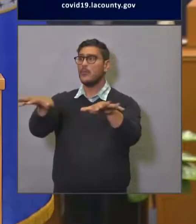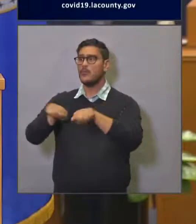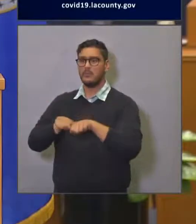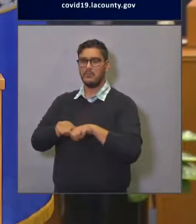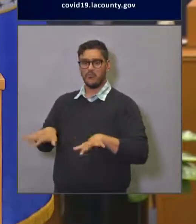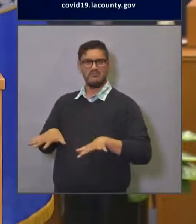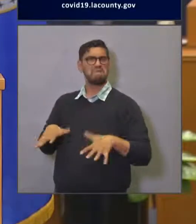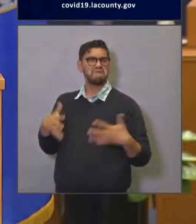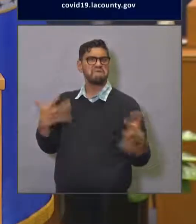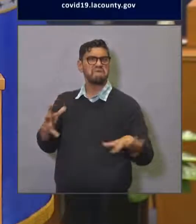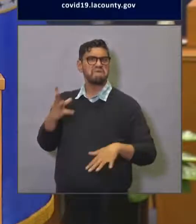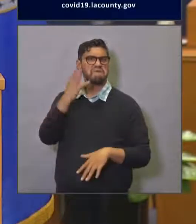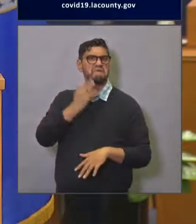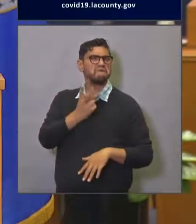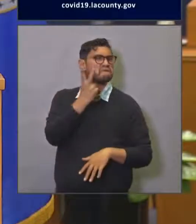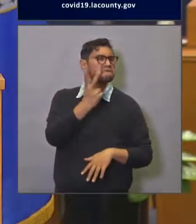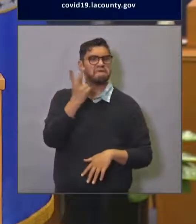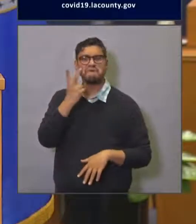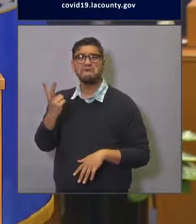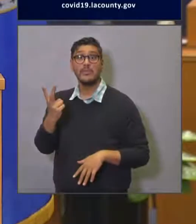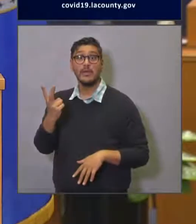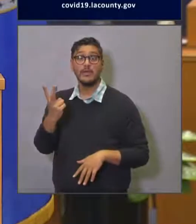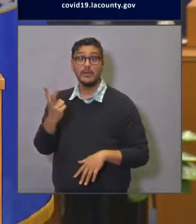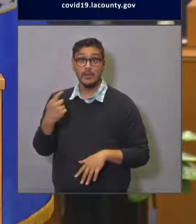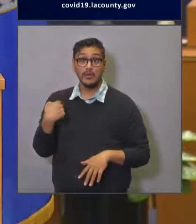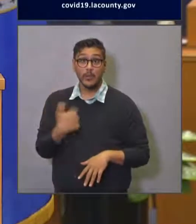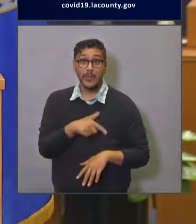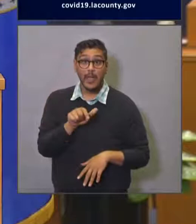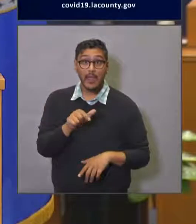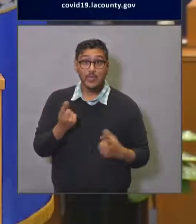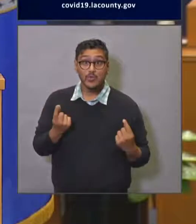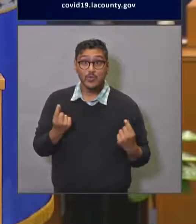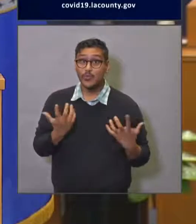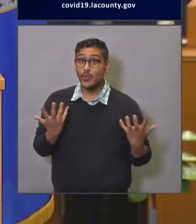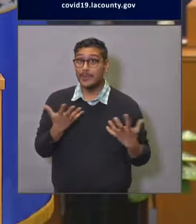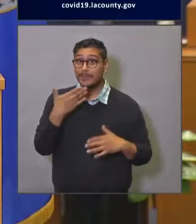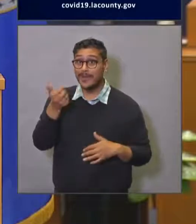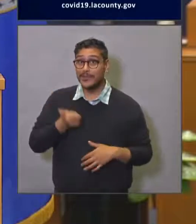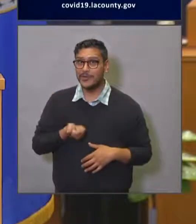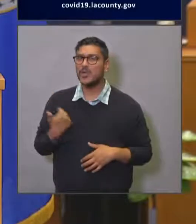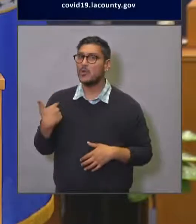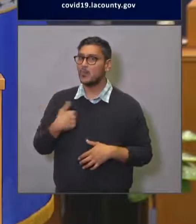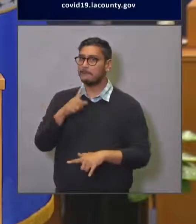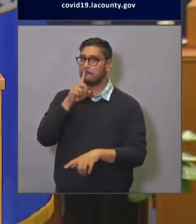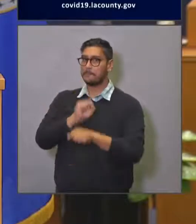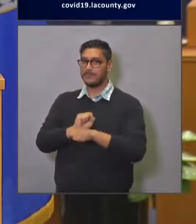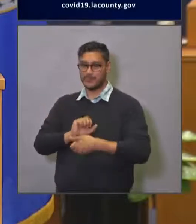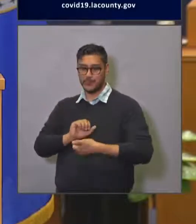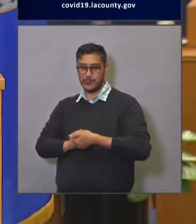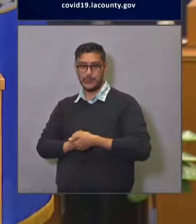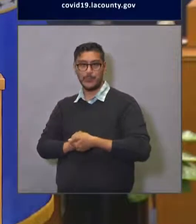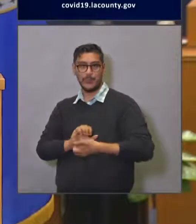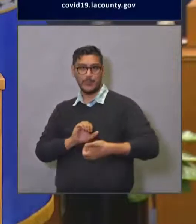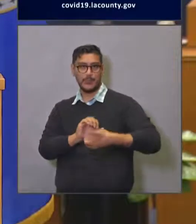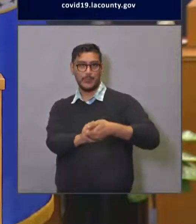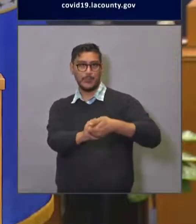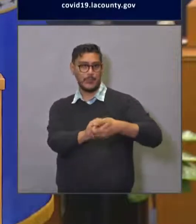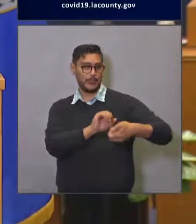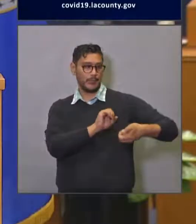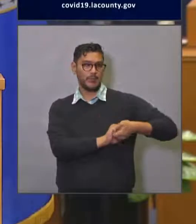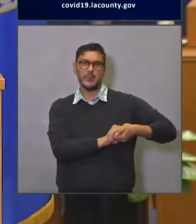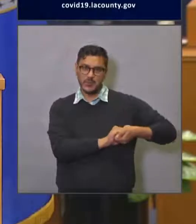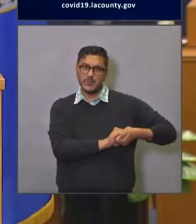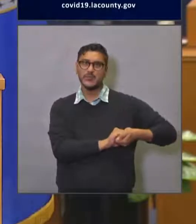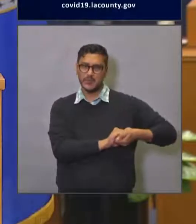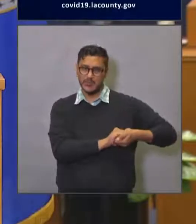apart is that we have close cooperation and collaboration with all the interim housing sites